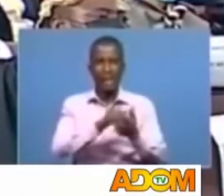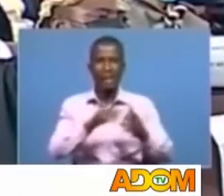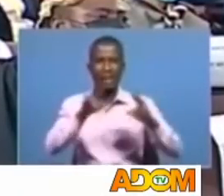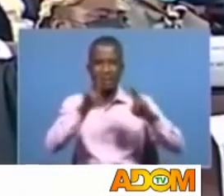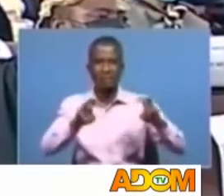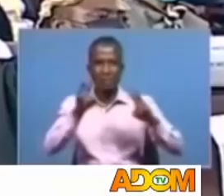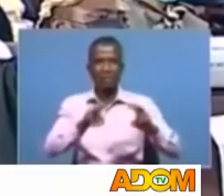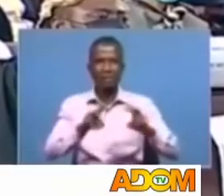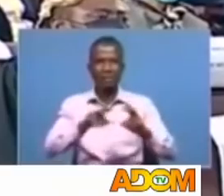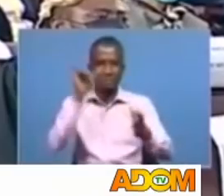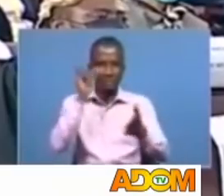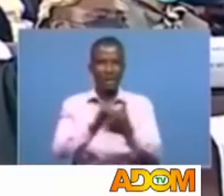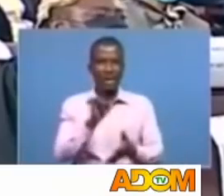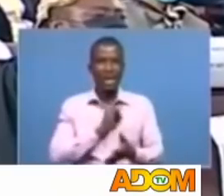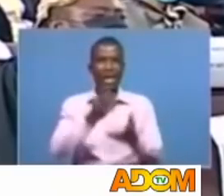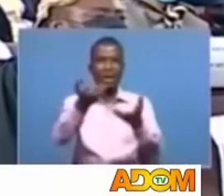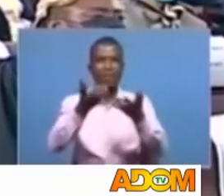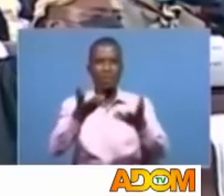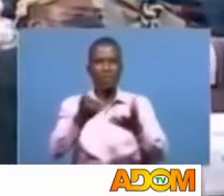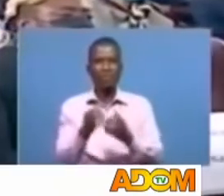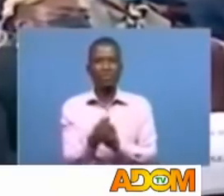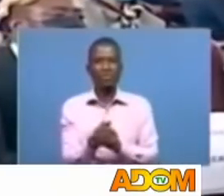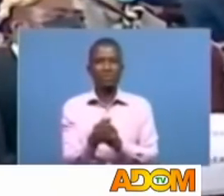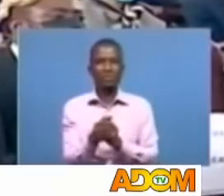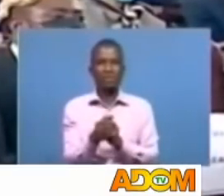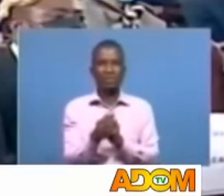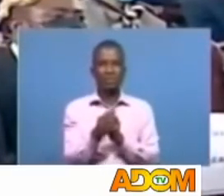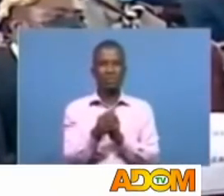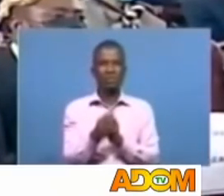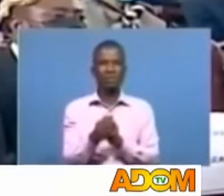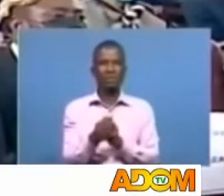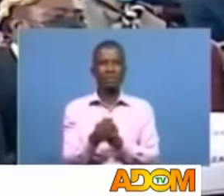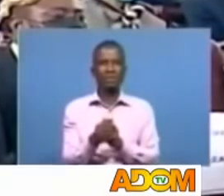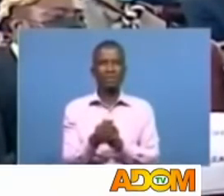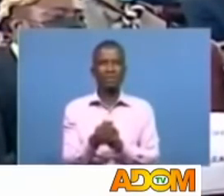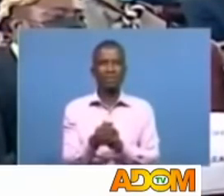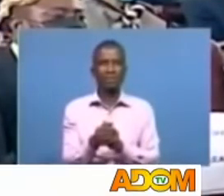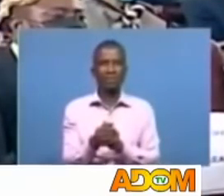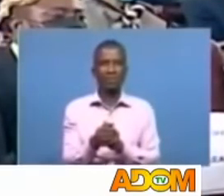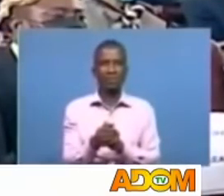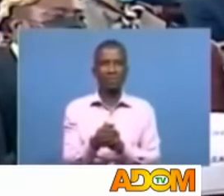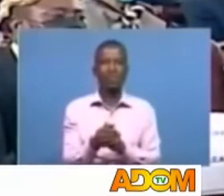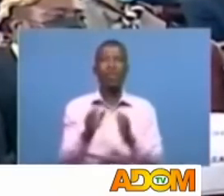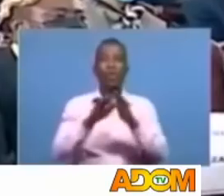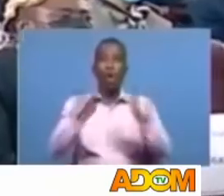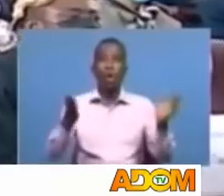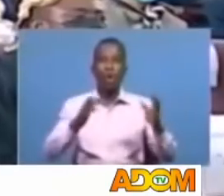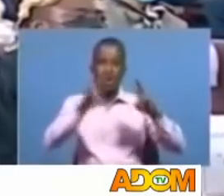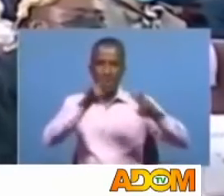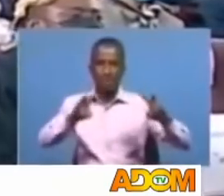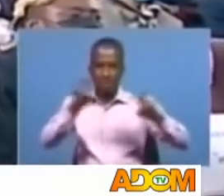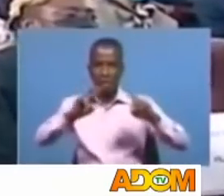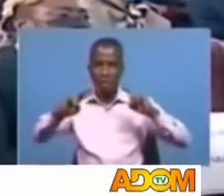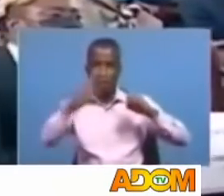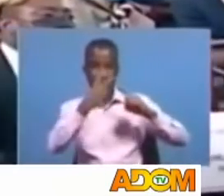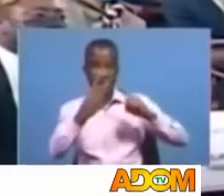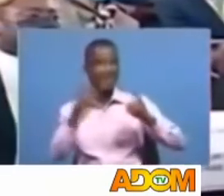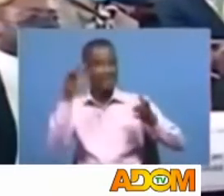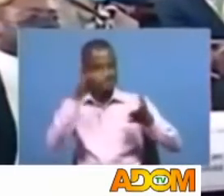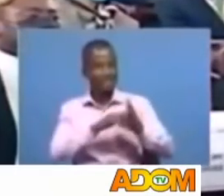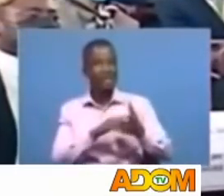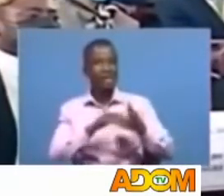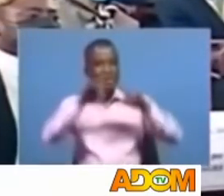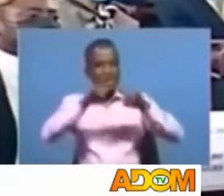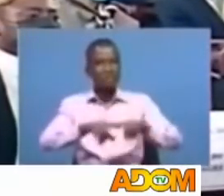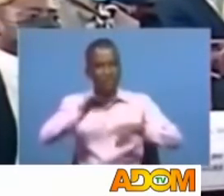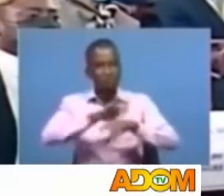mean exactly that, nothing more, nothing less. We're seeking leave to reopen our case in